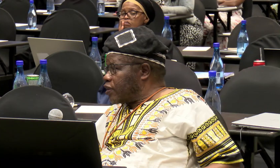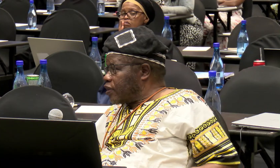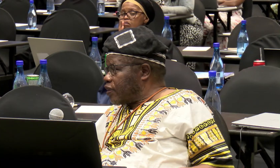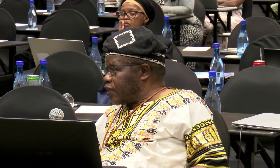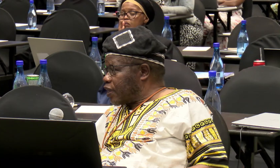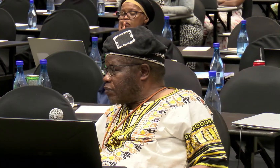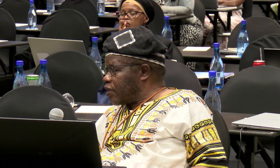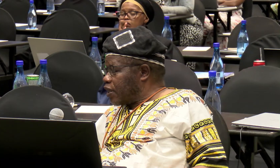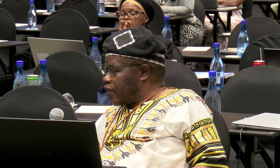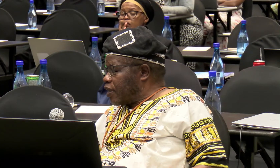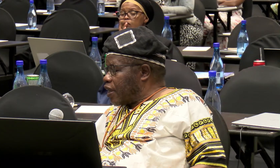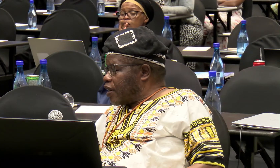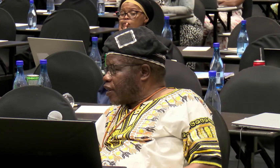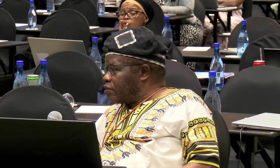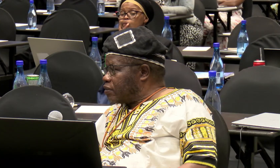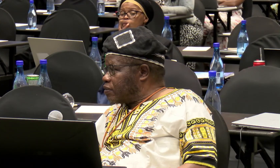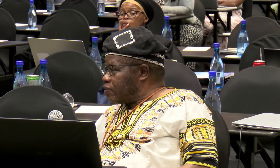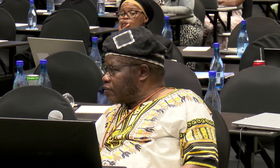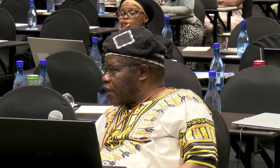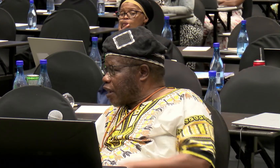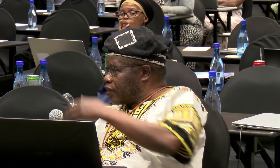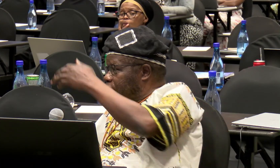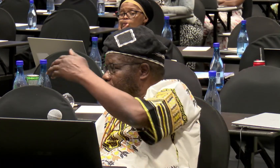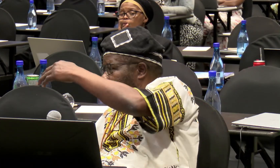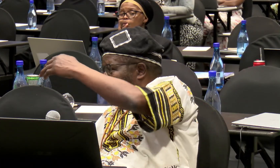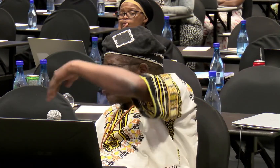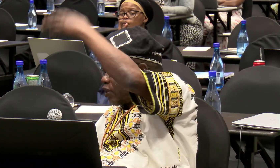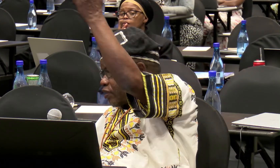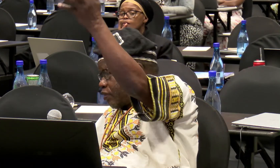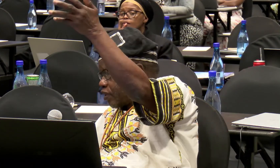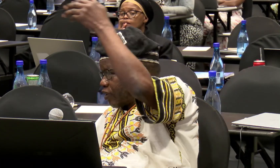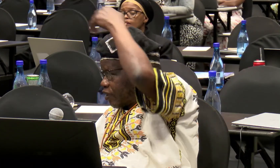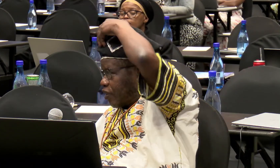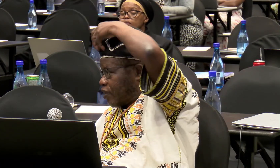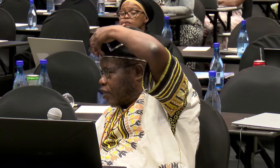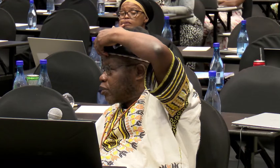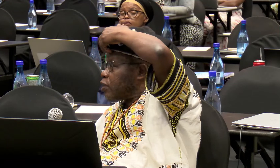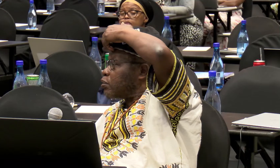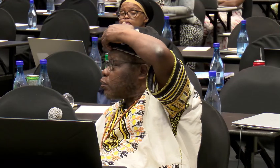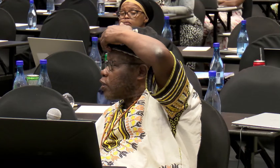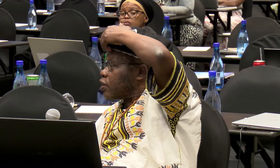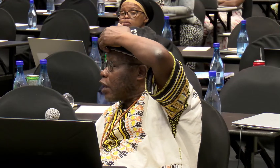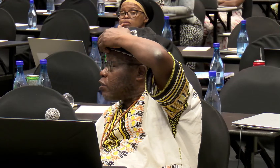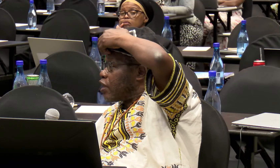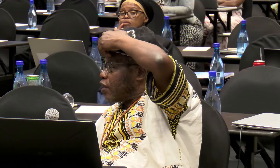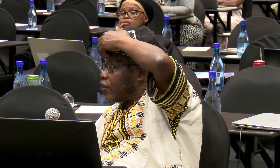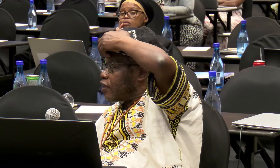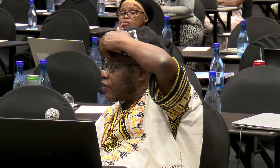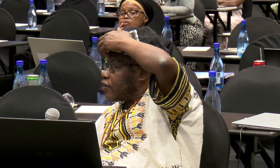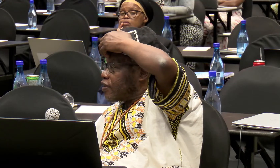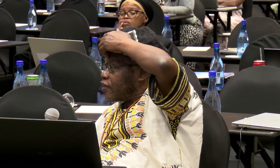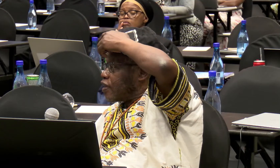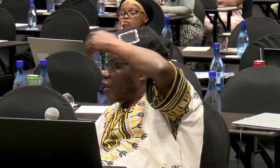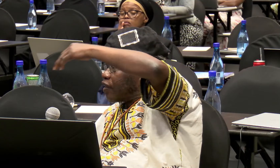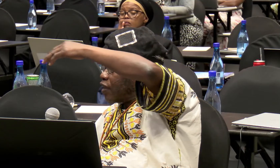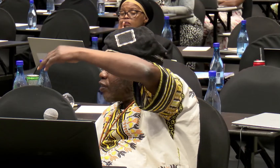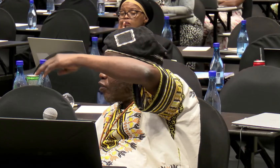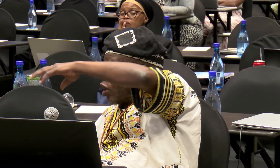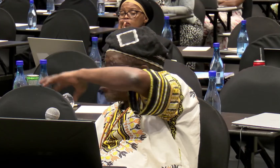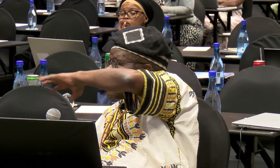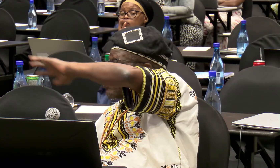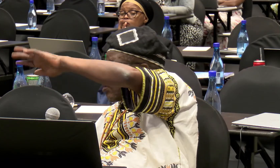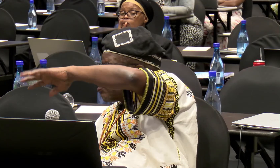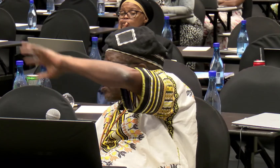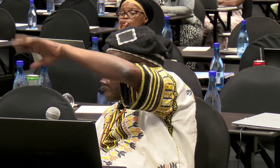Ejapolo mentioned the other time, I learned you are collaborating with computing people in Germany and others. Mm-hmm.